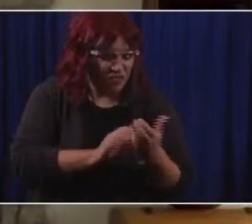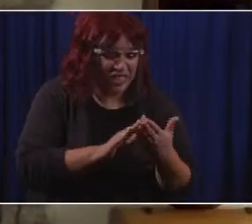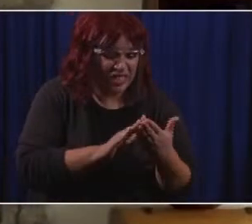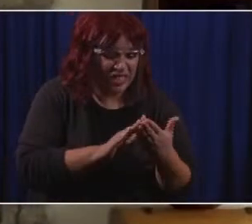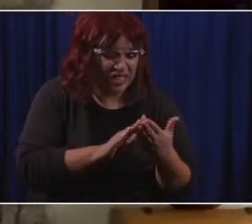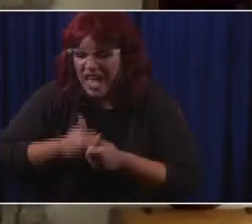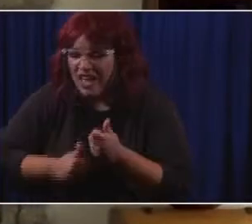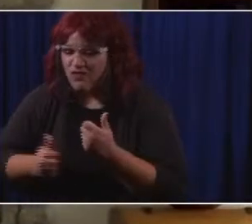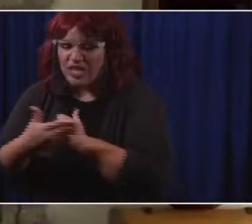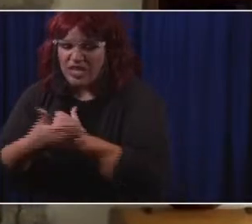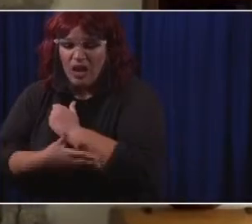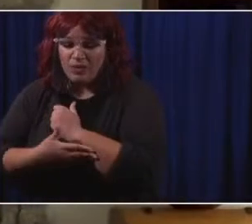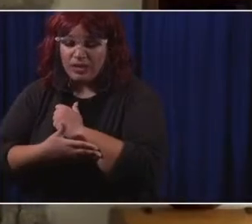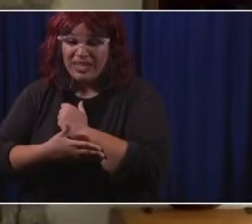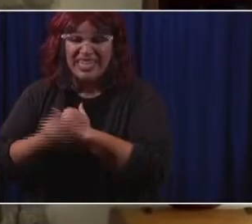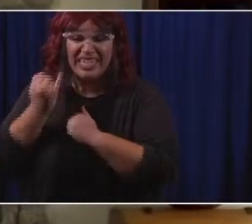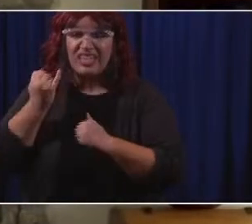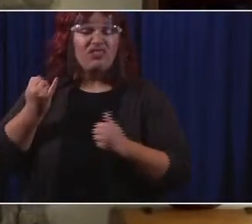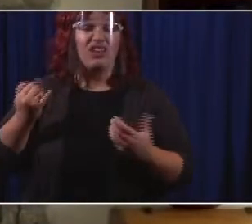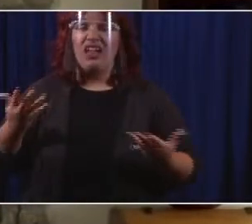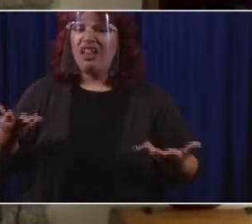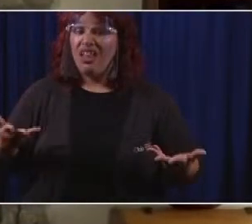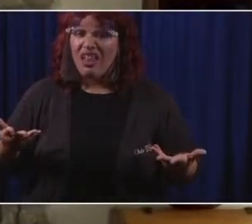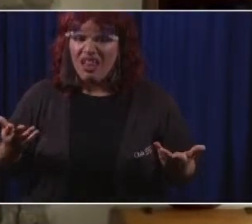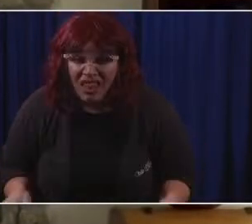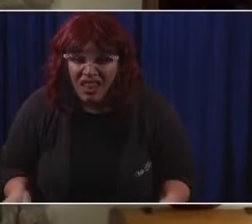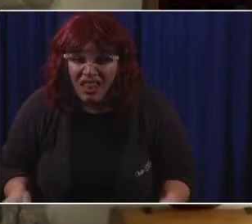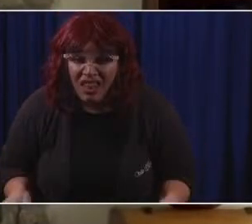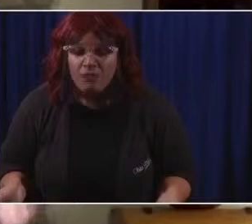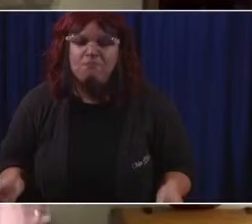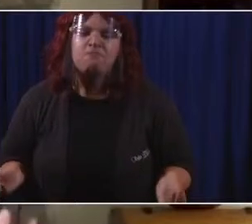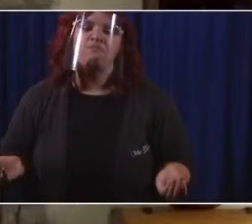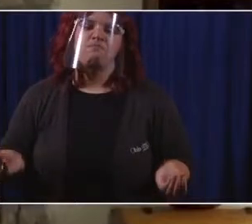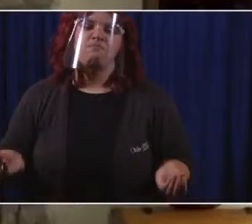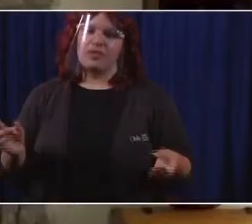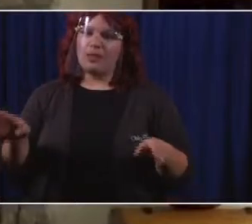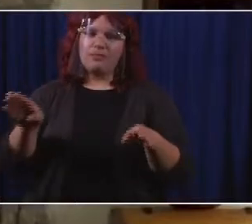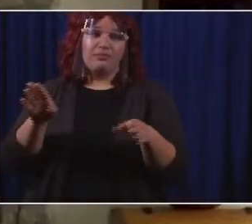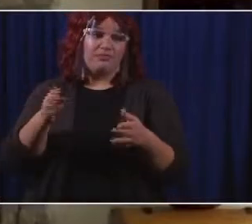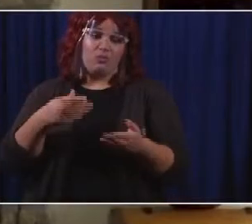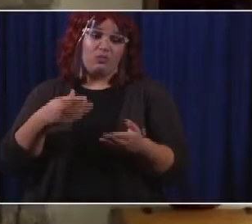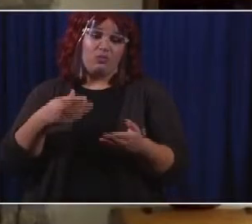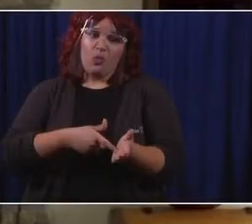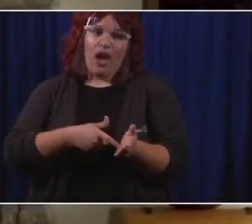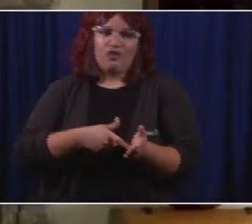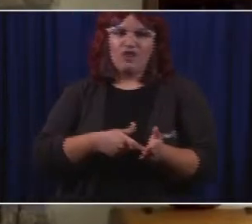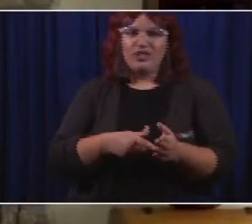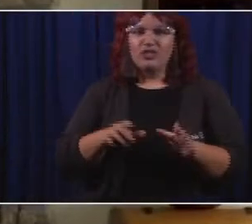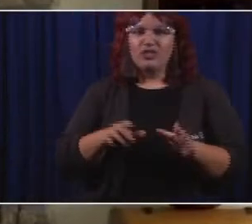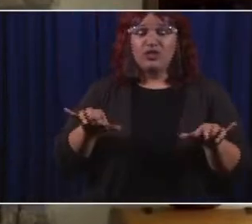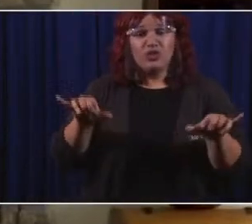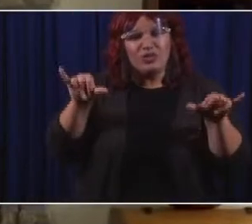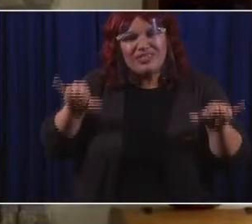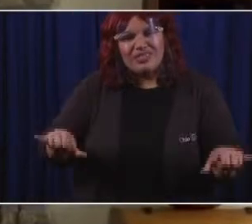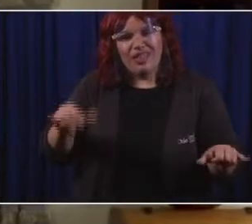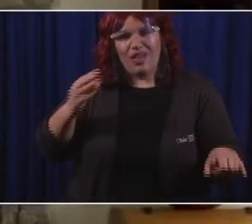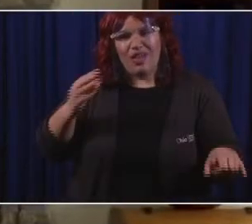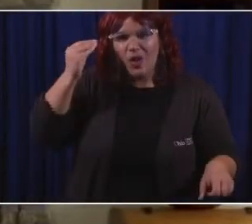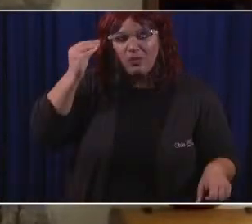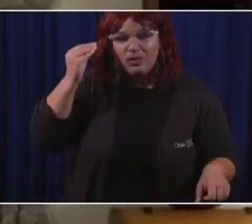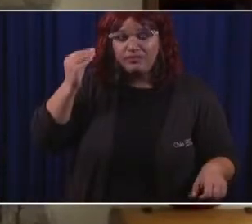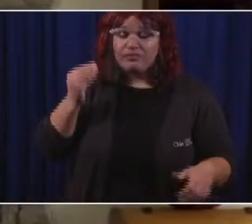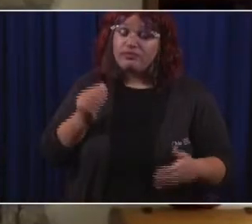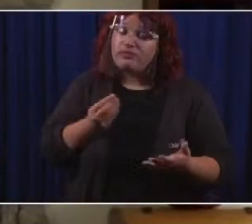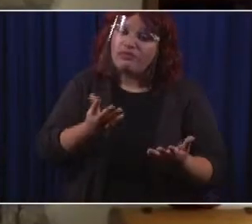down. And we will be shut down because the spread will be so bad. So look, we have Thanksgiving